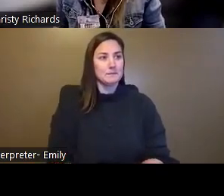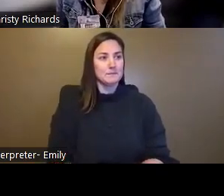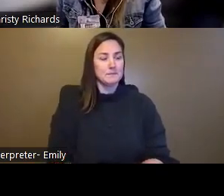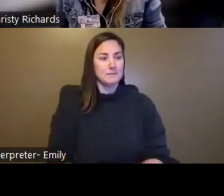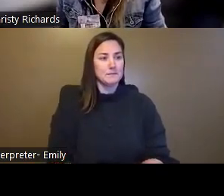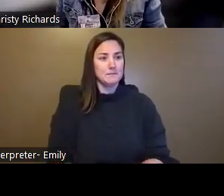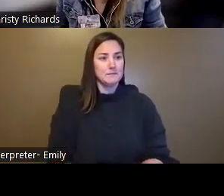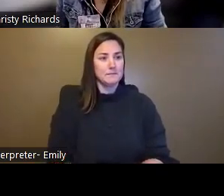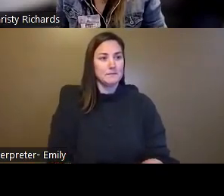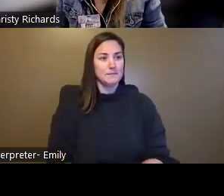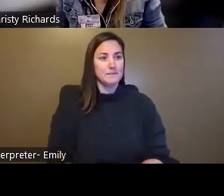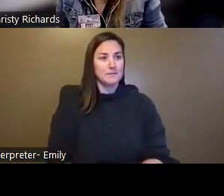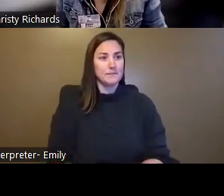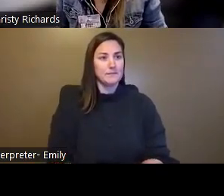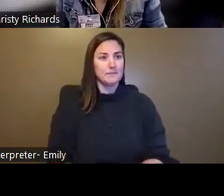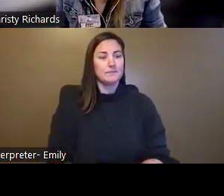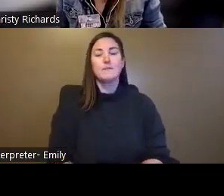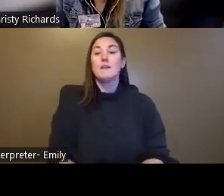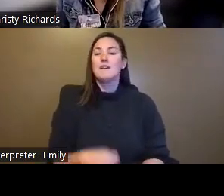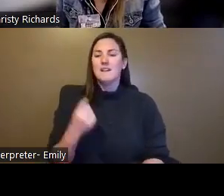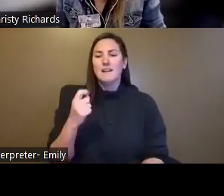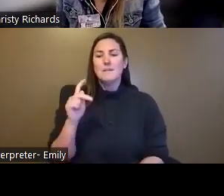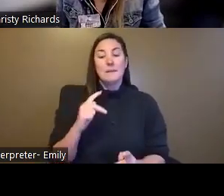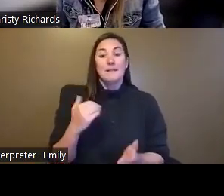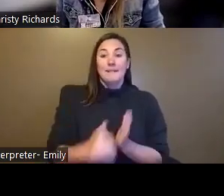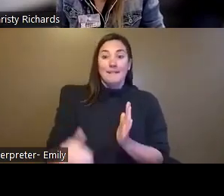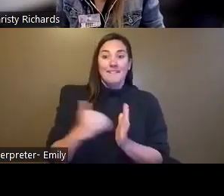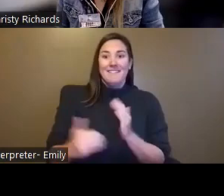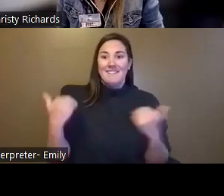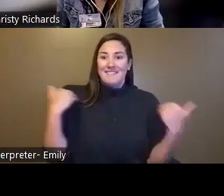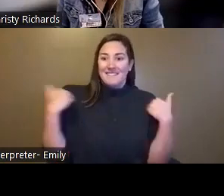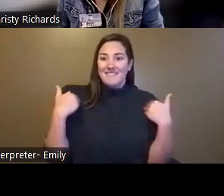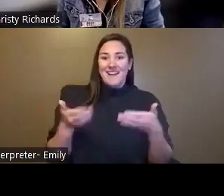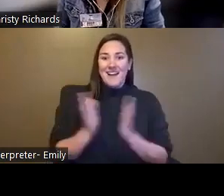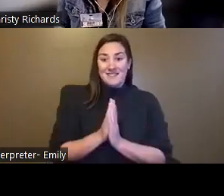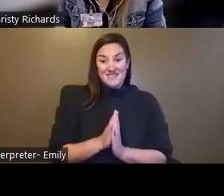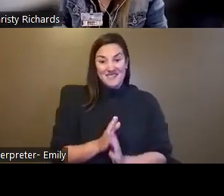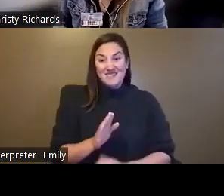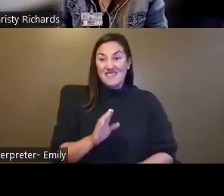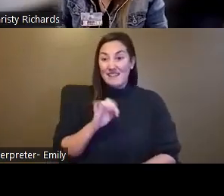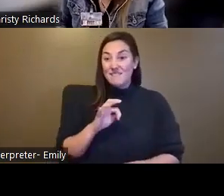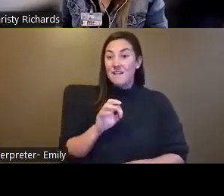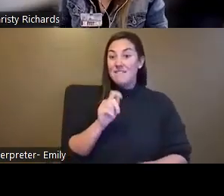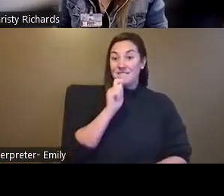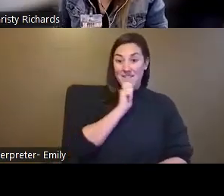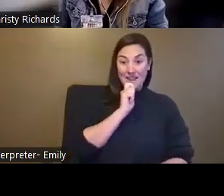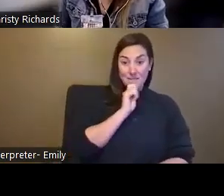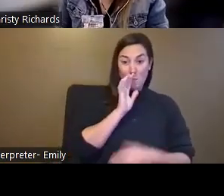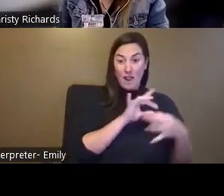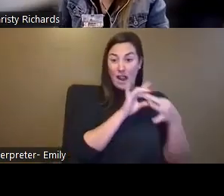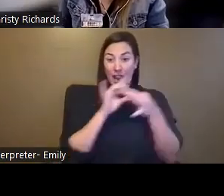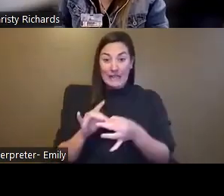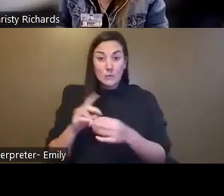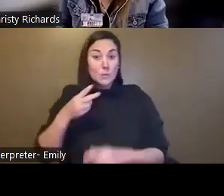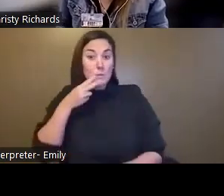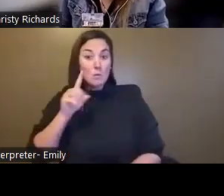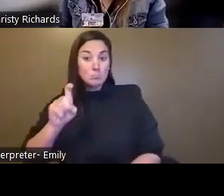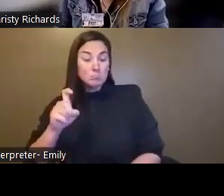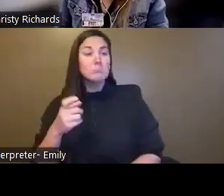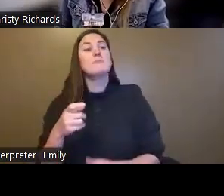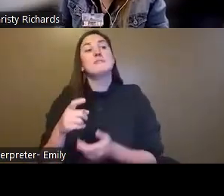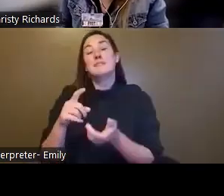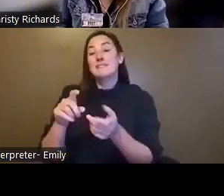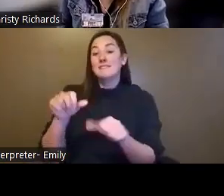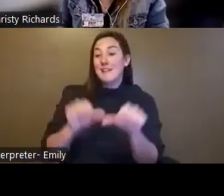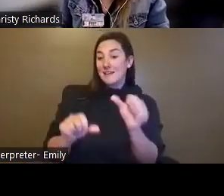One of the most frequent questions I receive is if vaping leads to smoking. And scientific research from the British